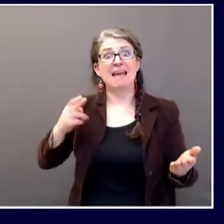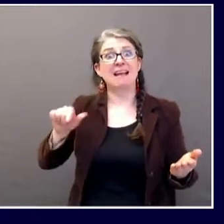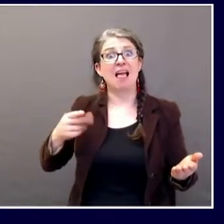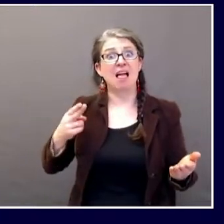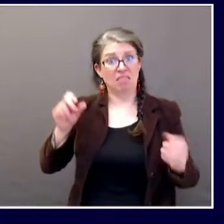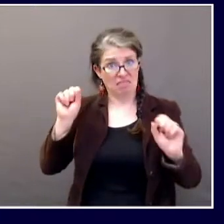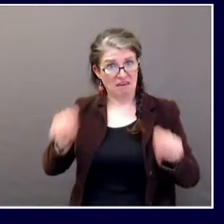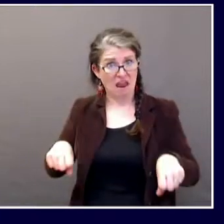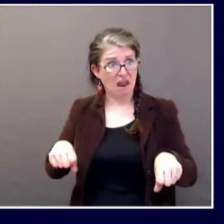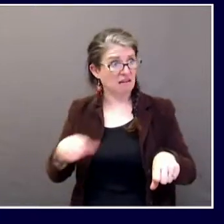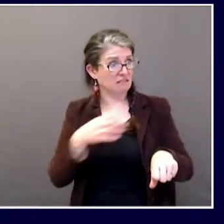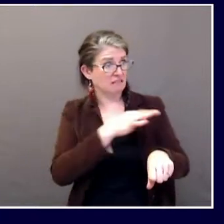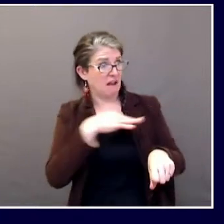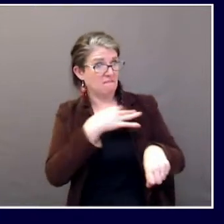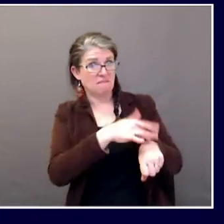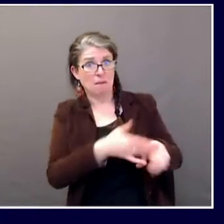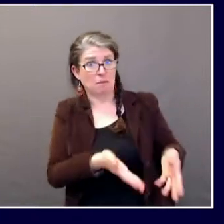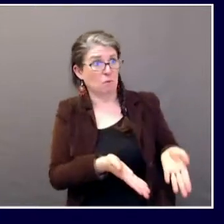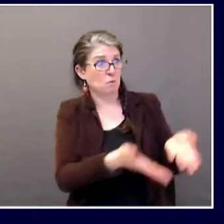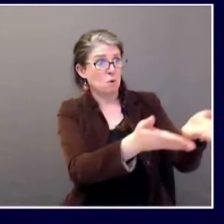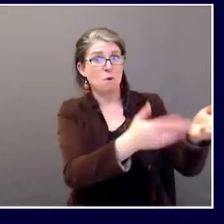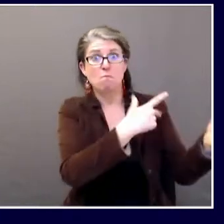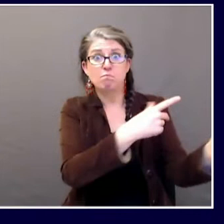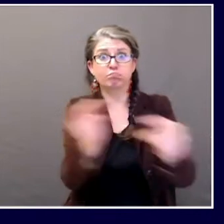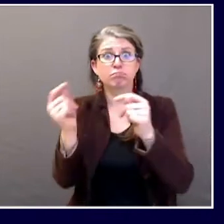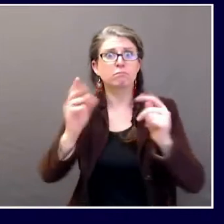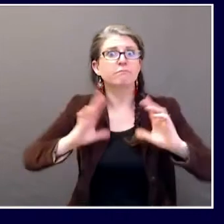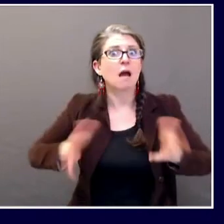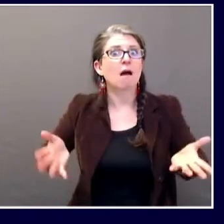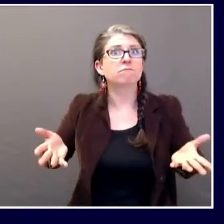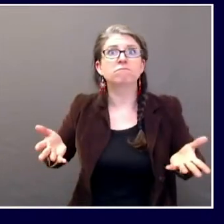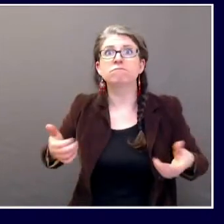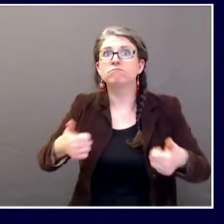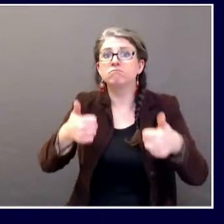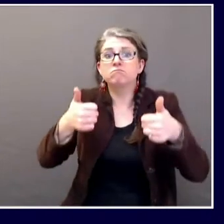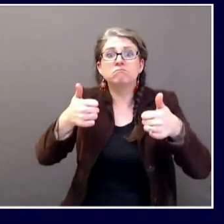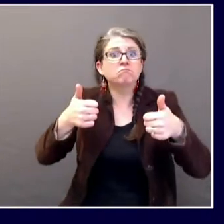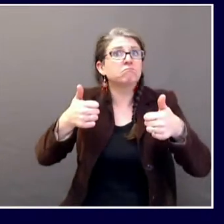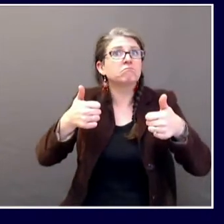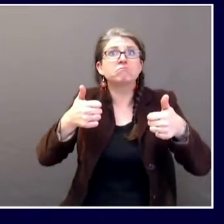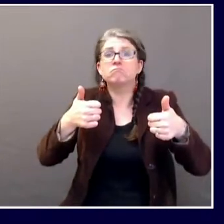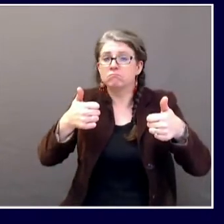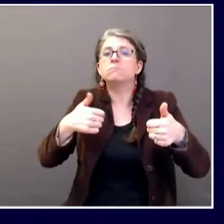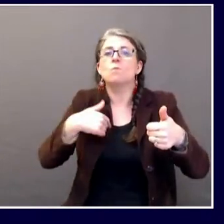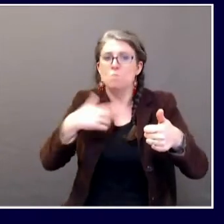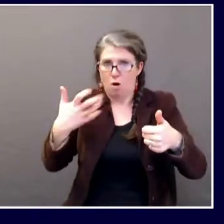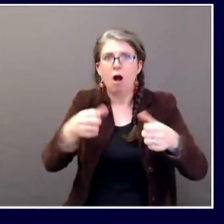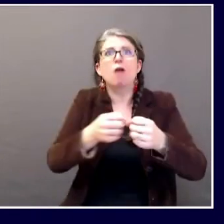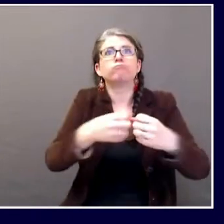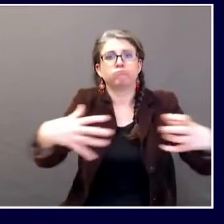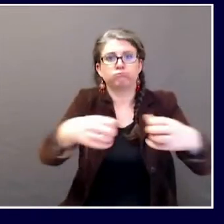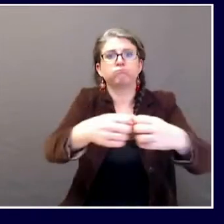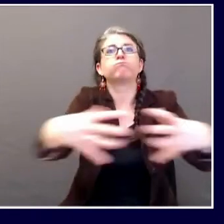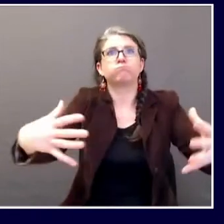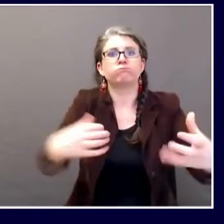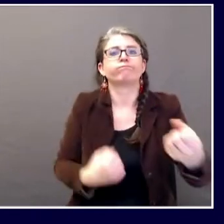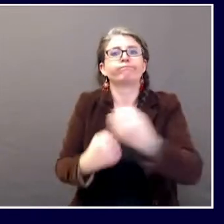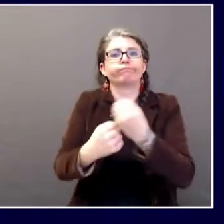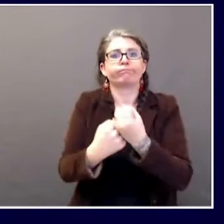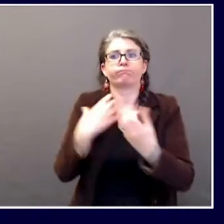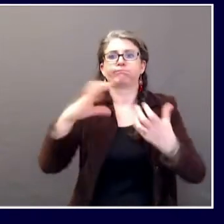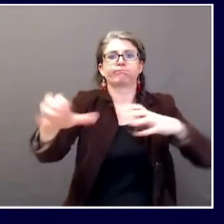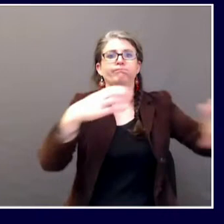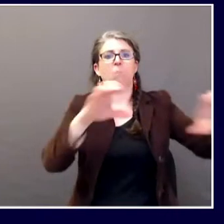to be moving more doses to them to help them get out back into the community and give second and